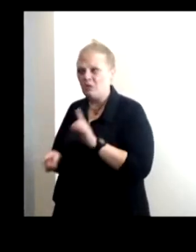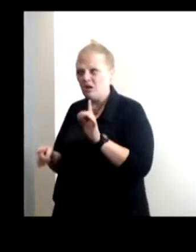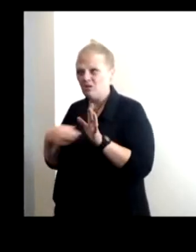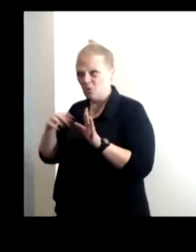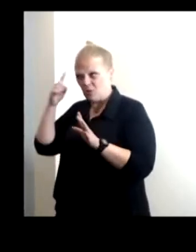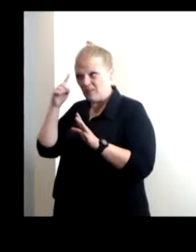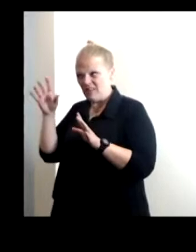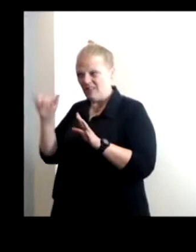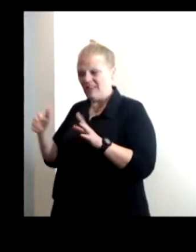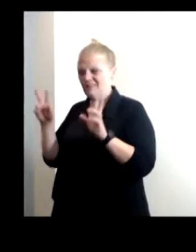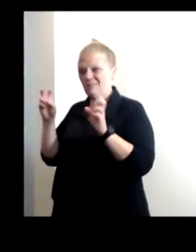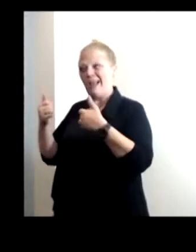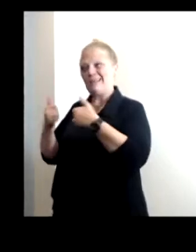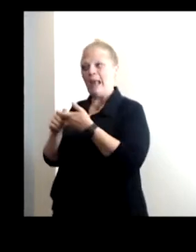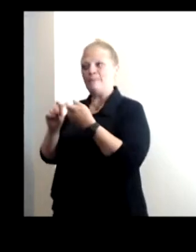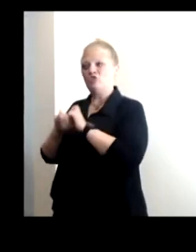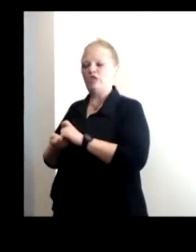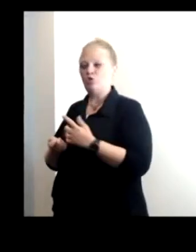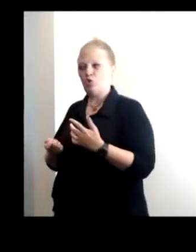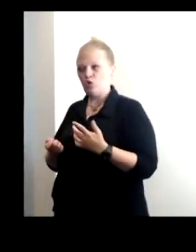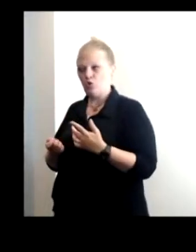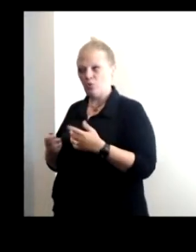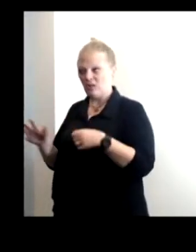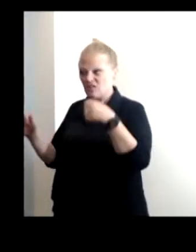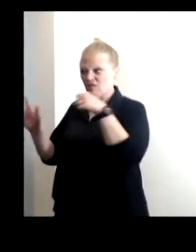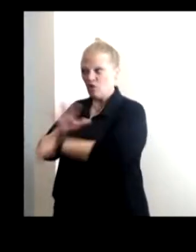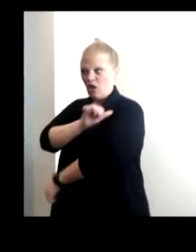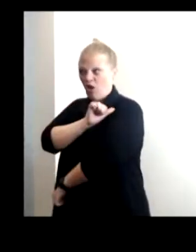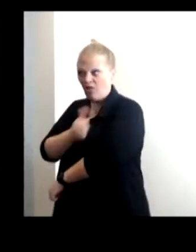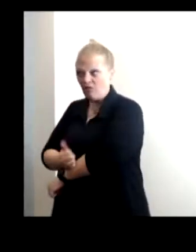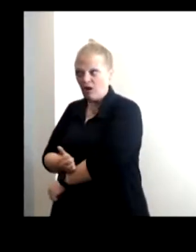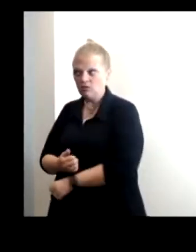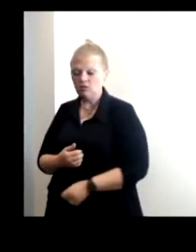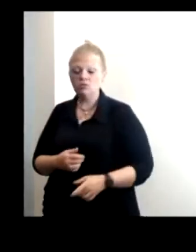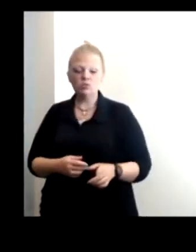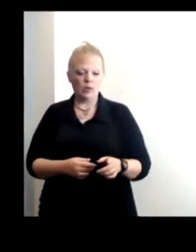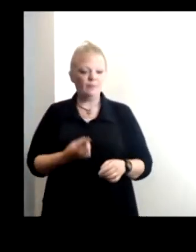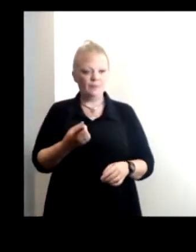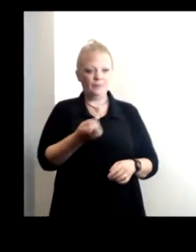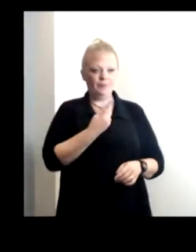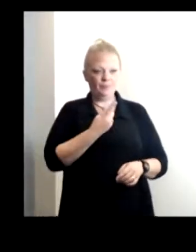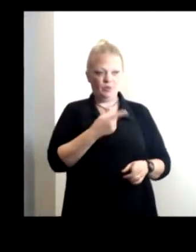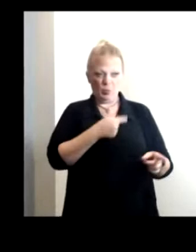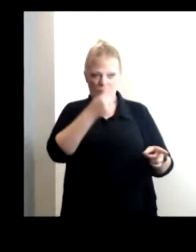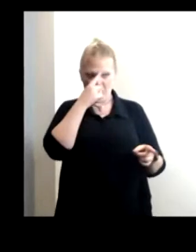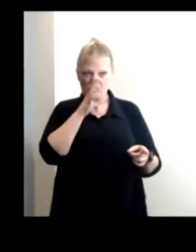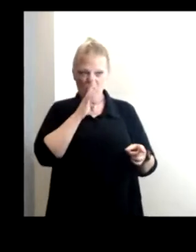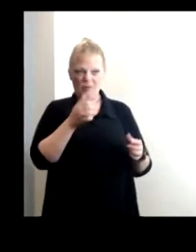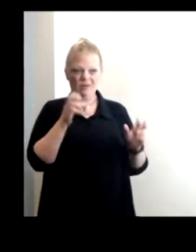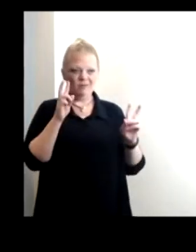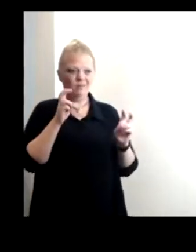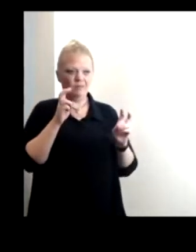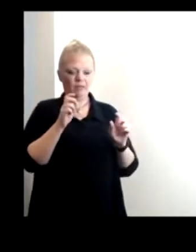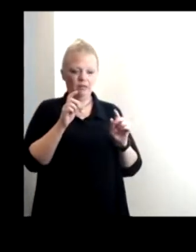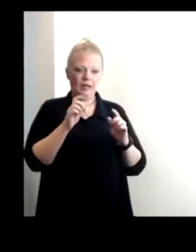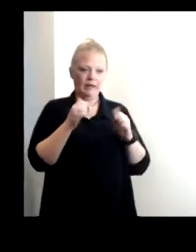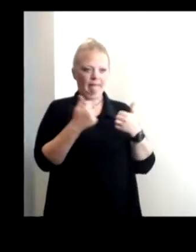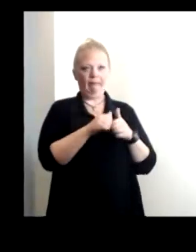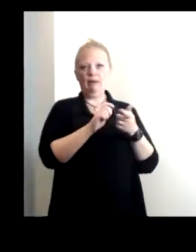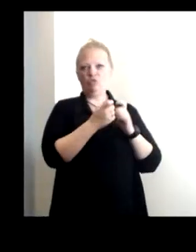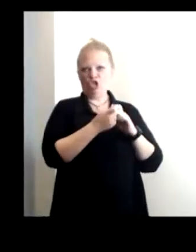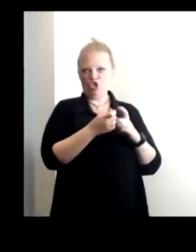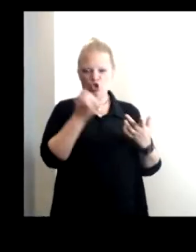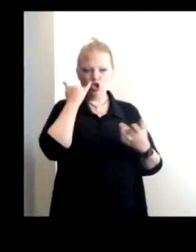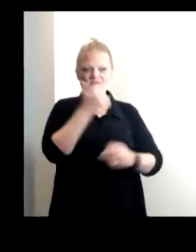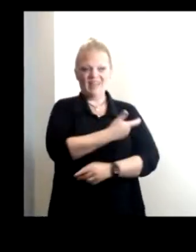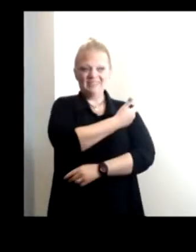you think that's going to be a game changer once it's fully authorized? Well, the question was, do you think it'll be a game changer once the vaccines are